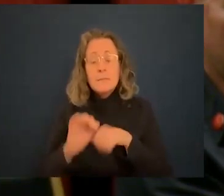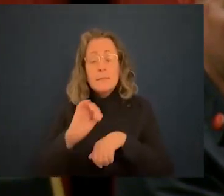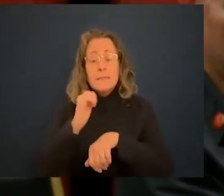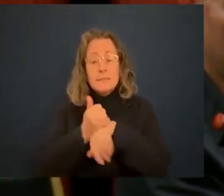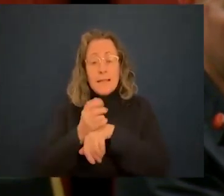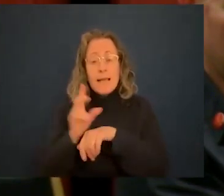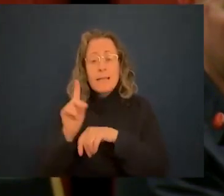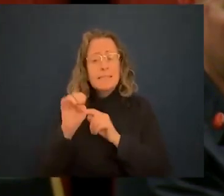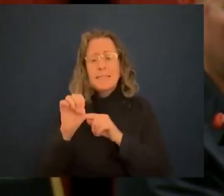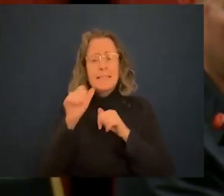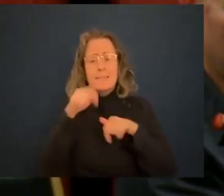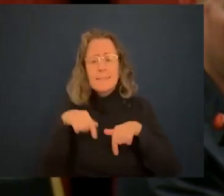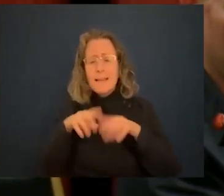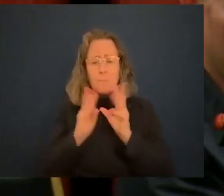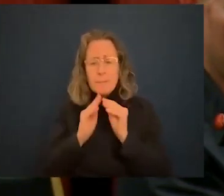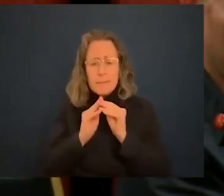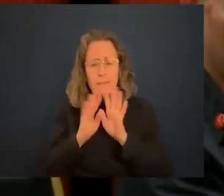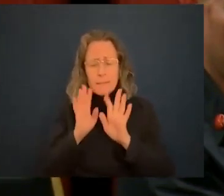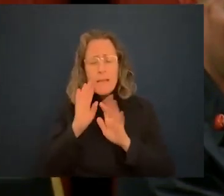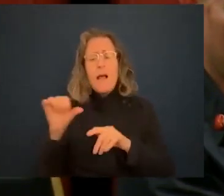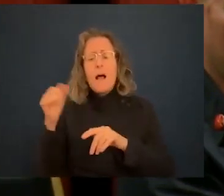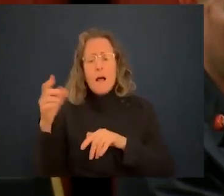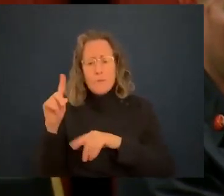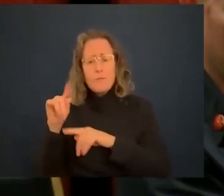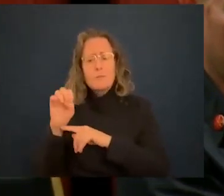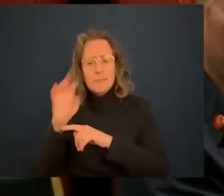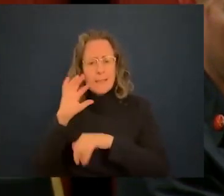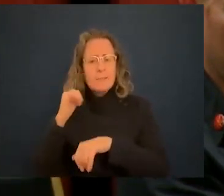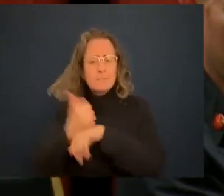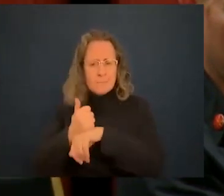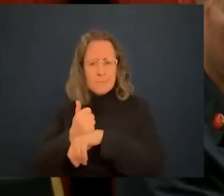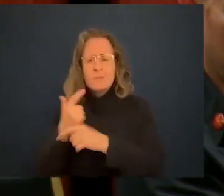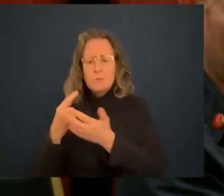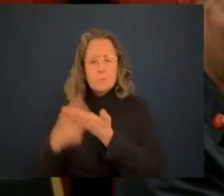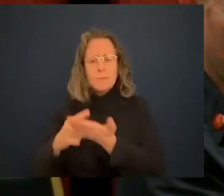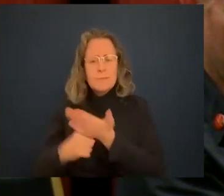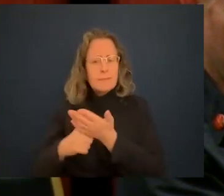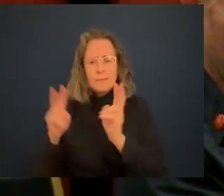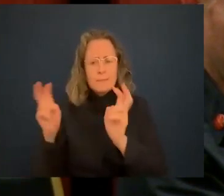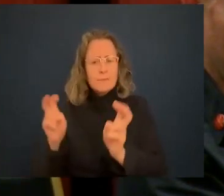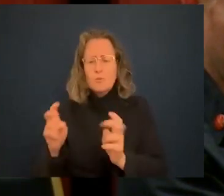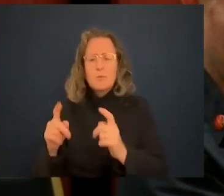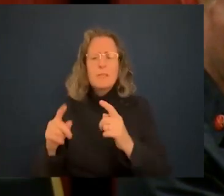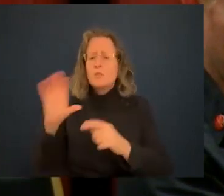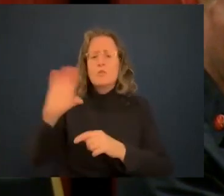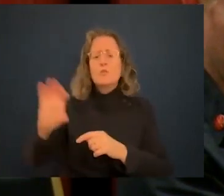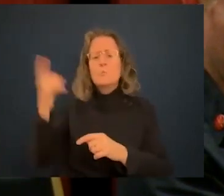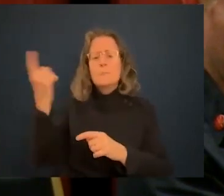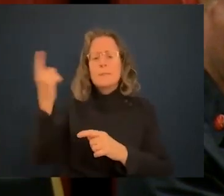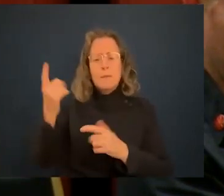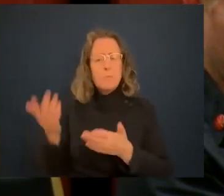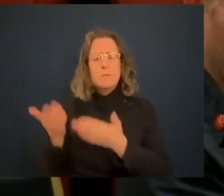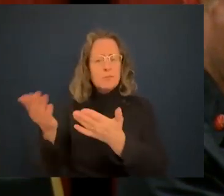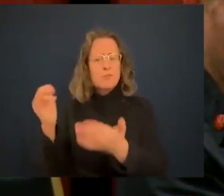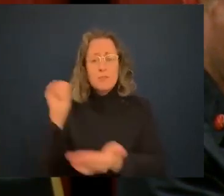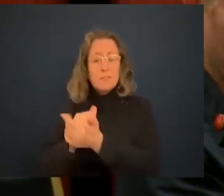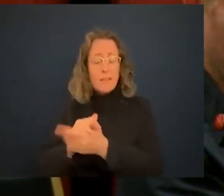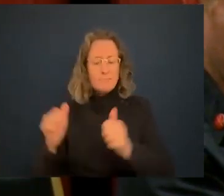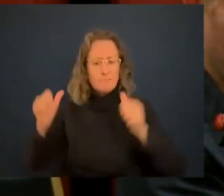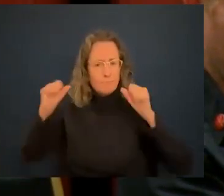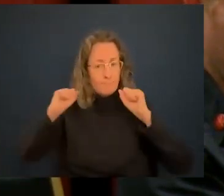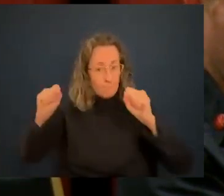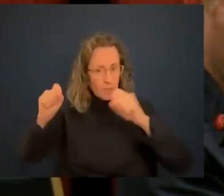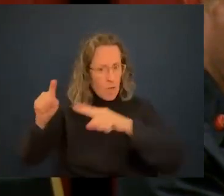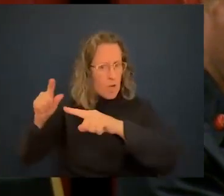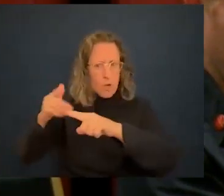of this meeting to discuss these issues I think I don't remember what what Zoom person had suggested that but I think that that is a